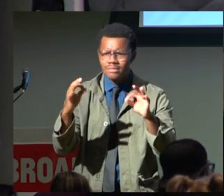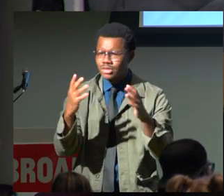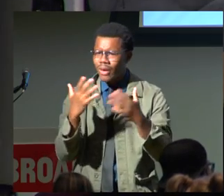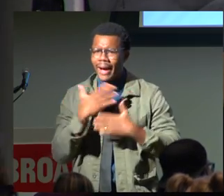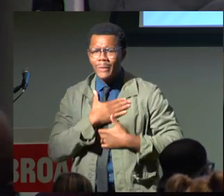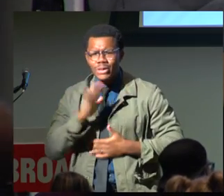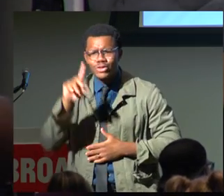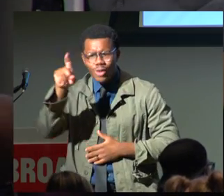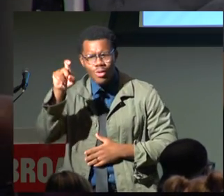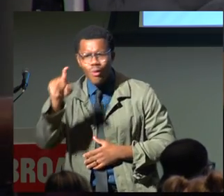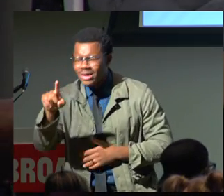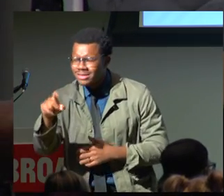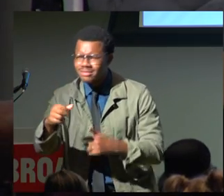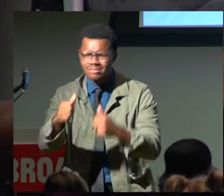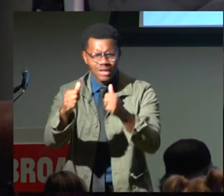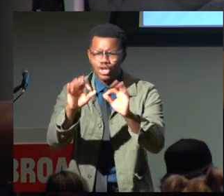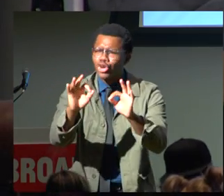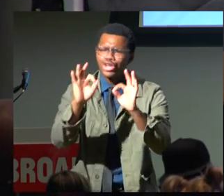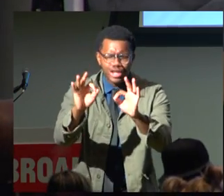right.